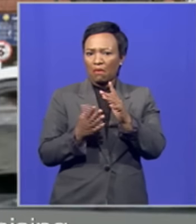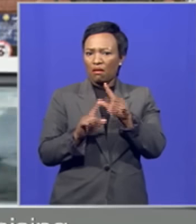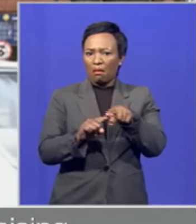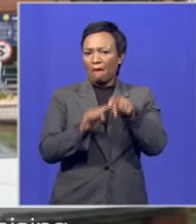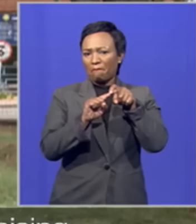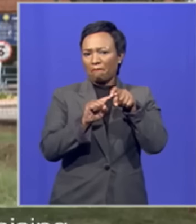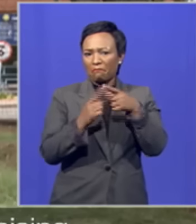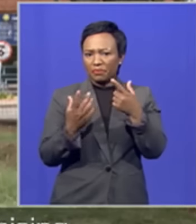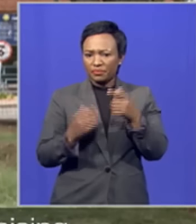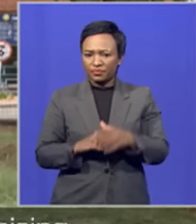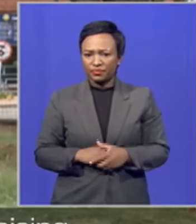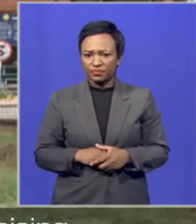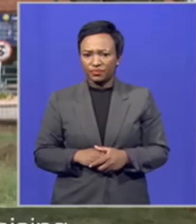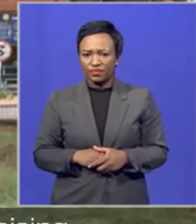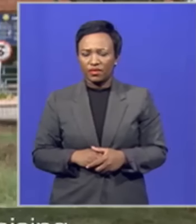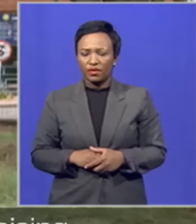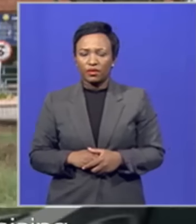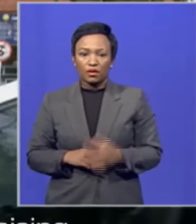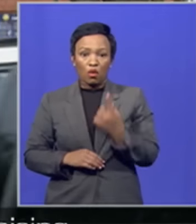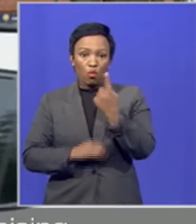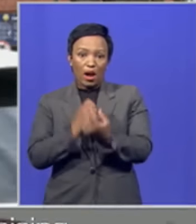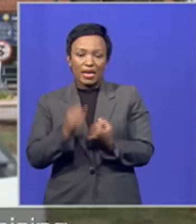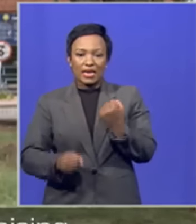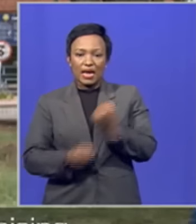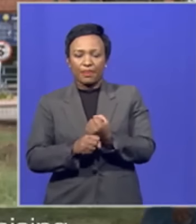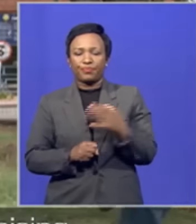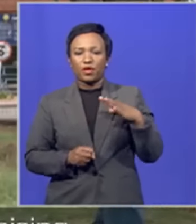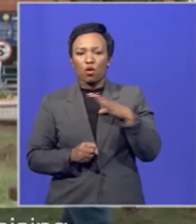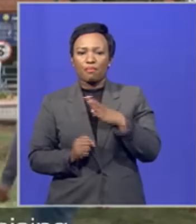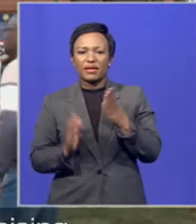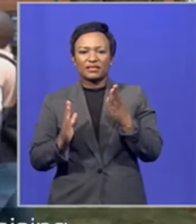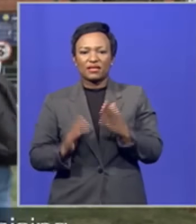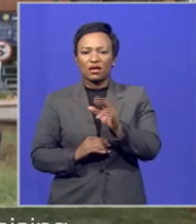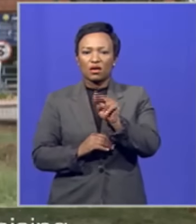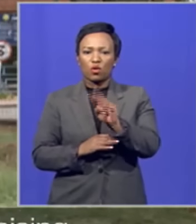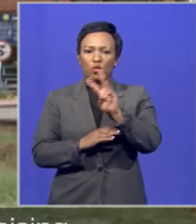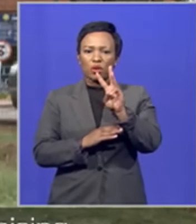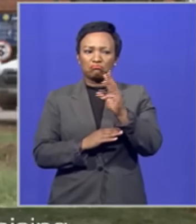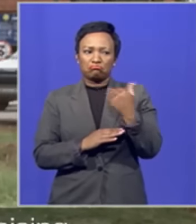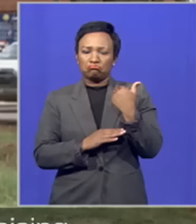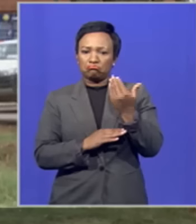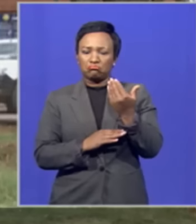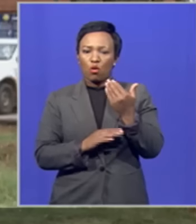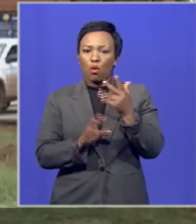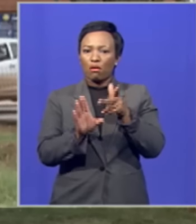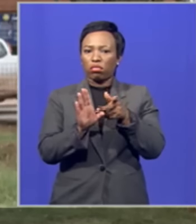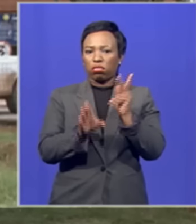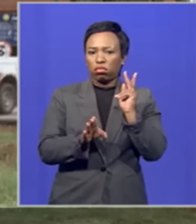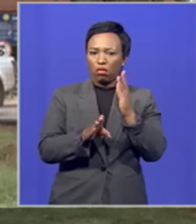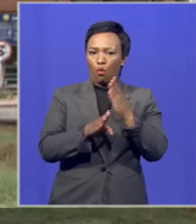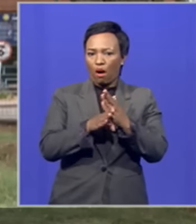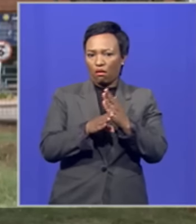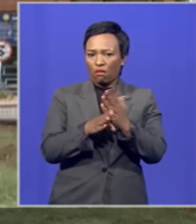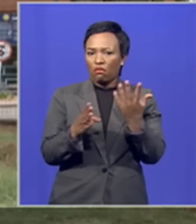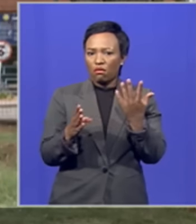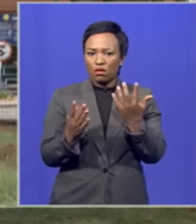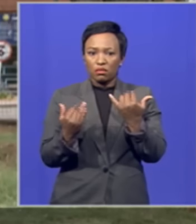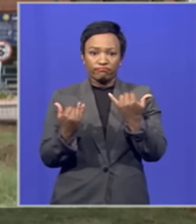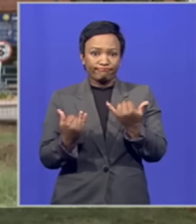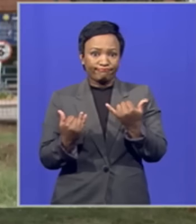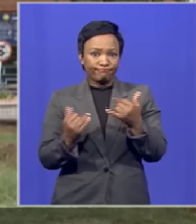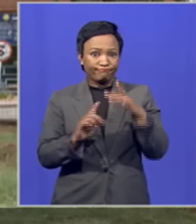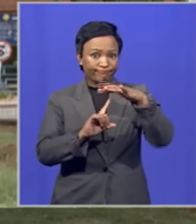Ke sebaka sa ngwaga fa e sale mo commissioner wa pele wa sepodisi mo North West Lokwena a rola tiro le fa o le jalo